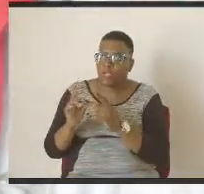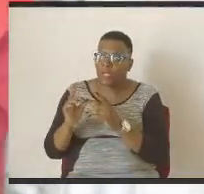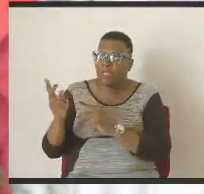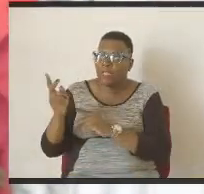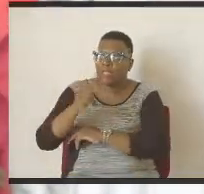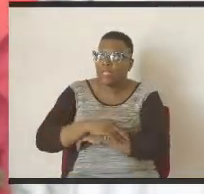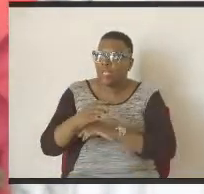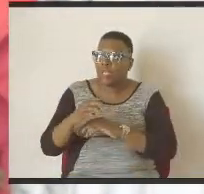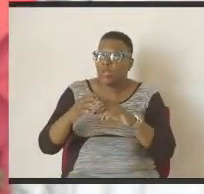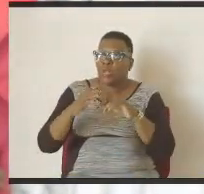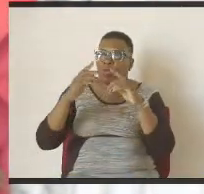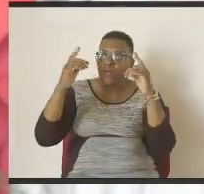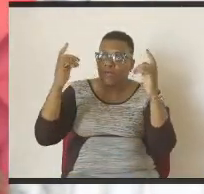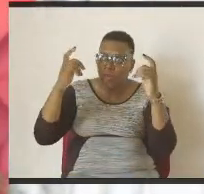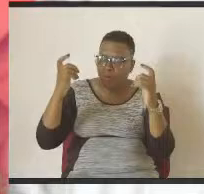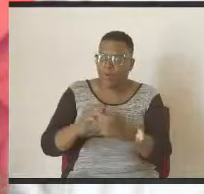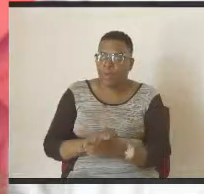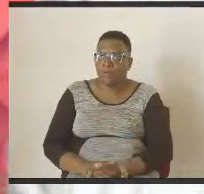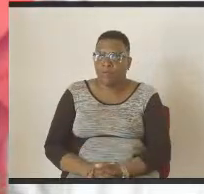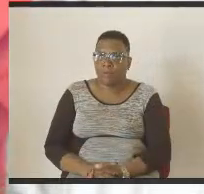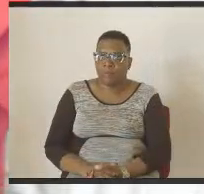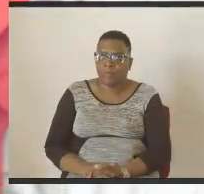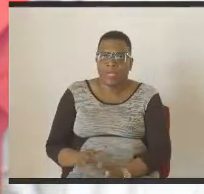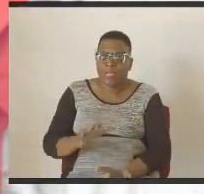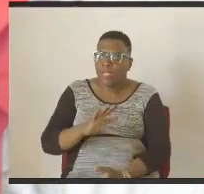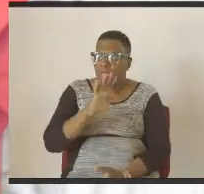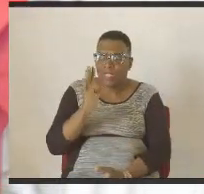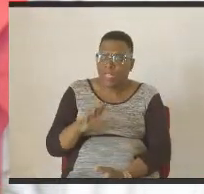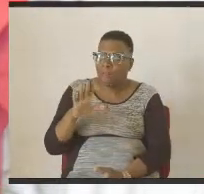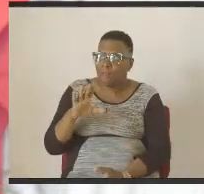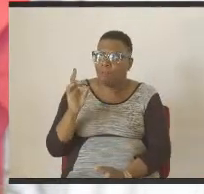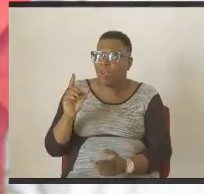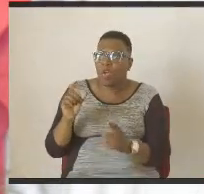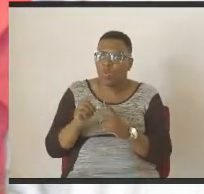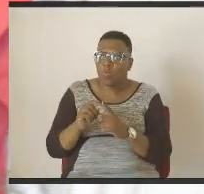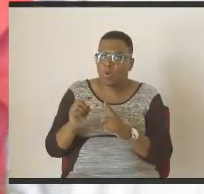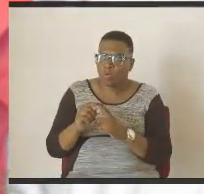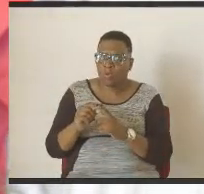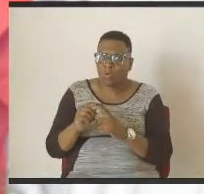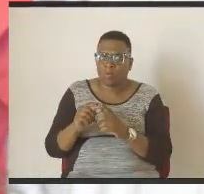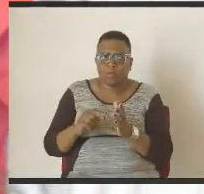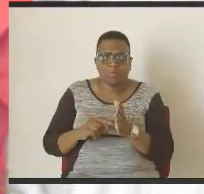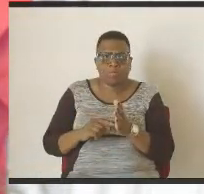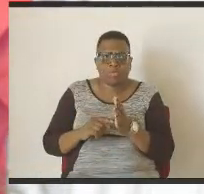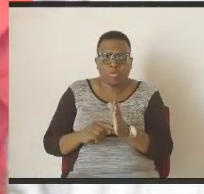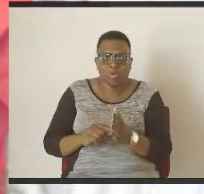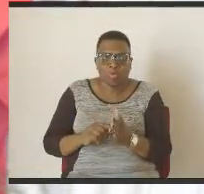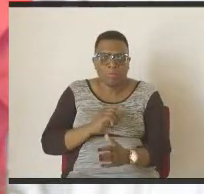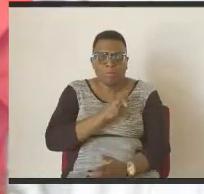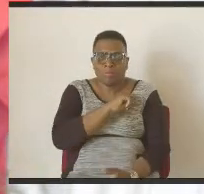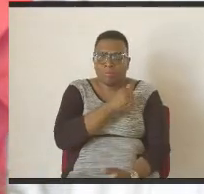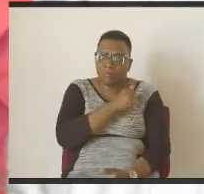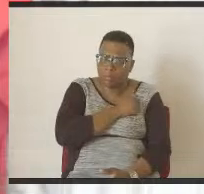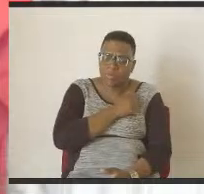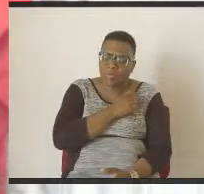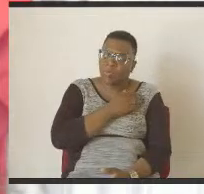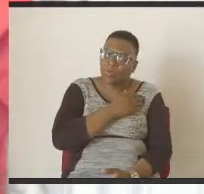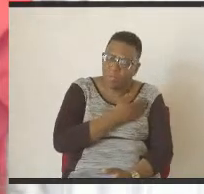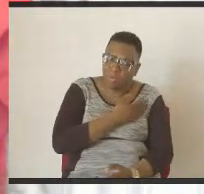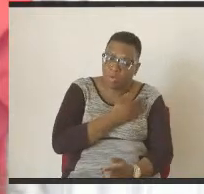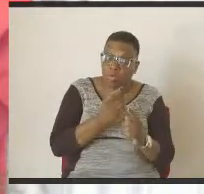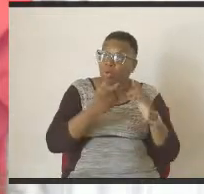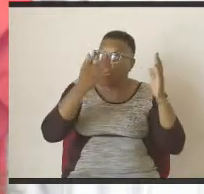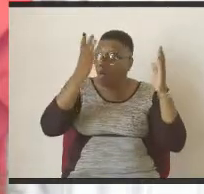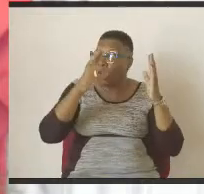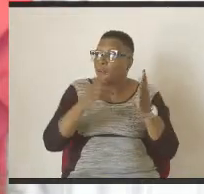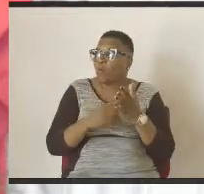We can never find words to express our gratitude to God for what he has done in